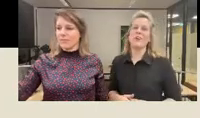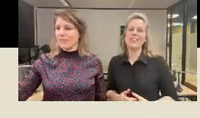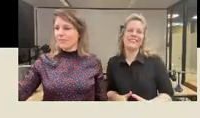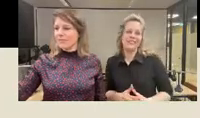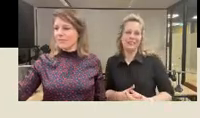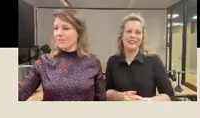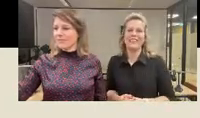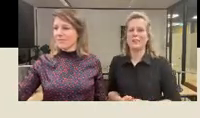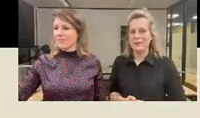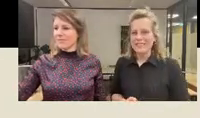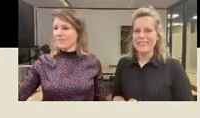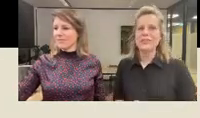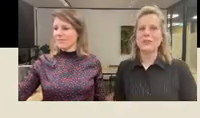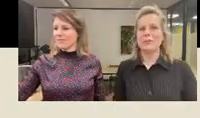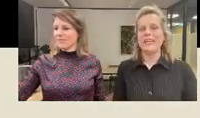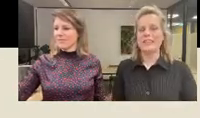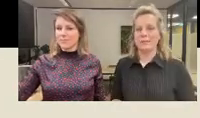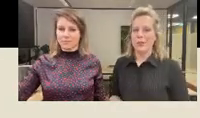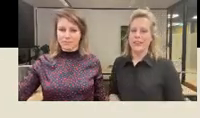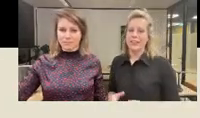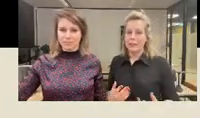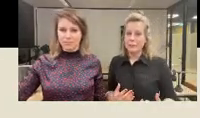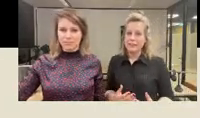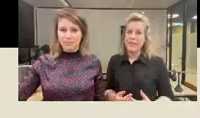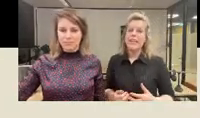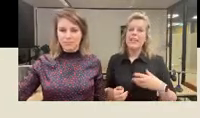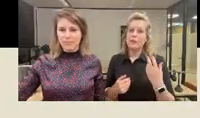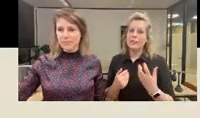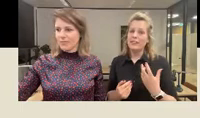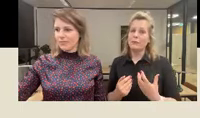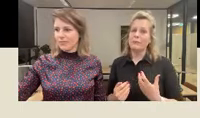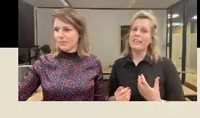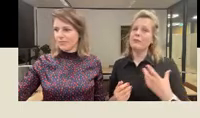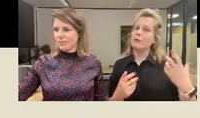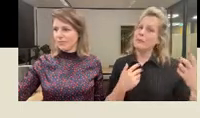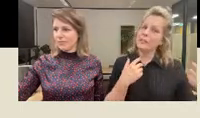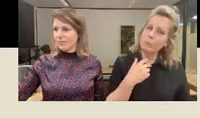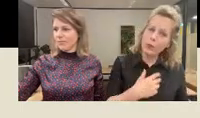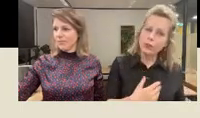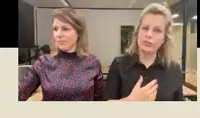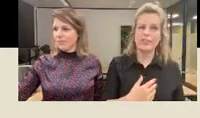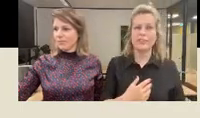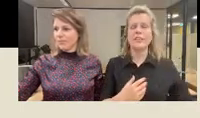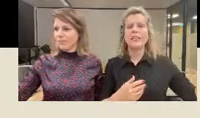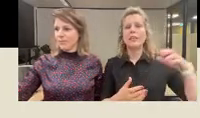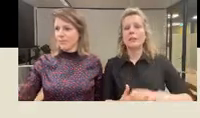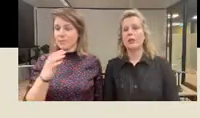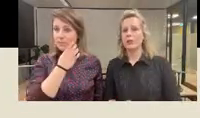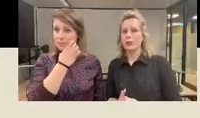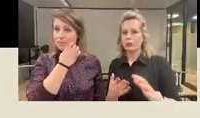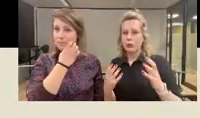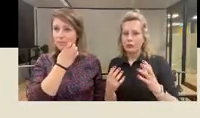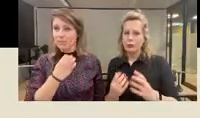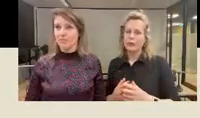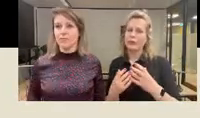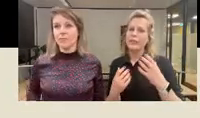a multidisciplinary meeting took place among the therapists in which information from the exposure session in the morning